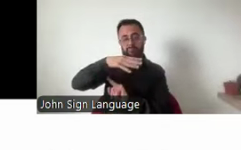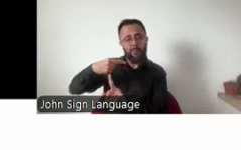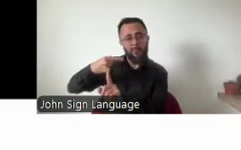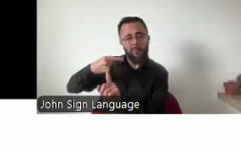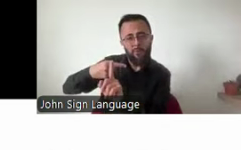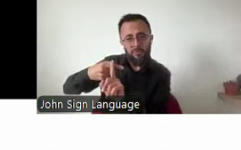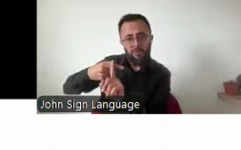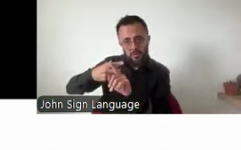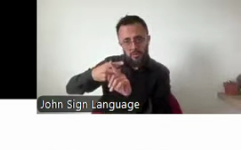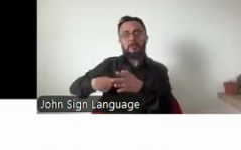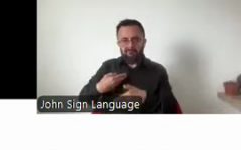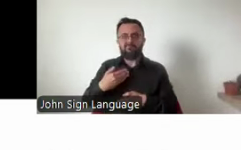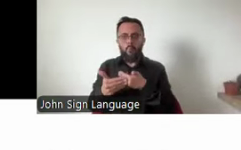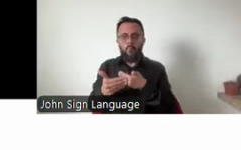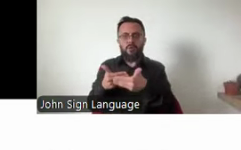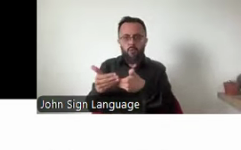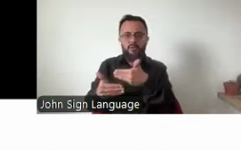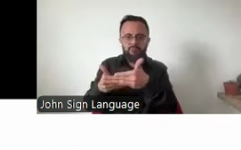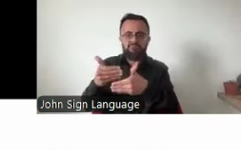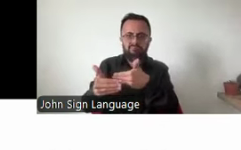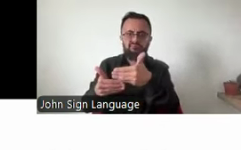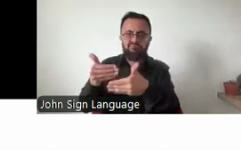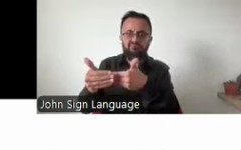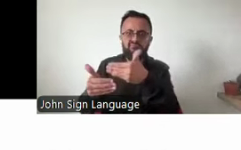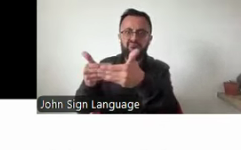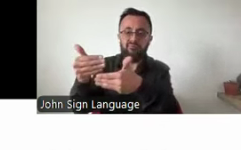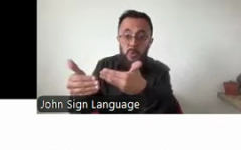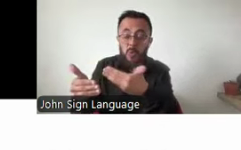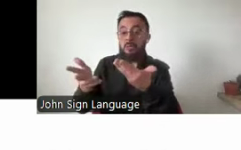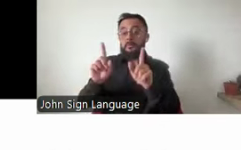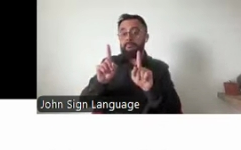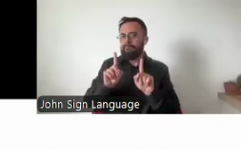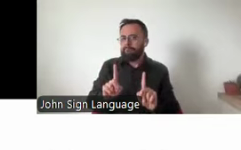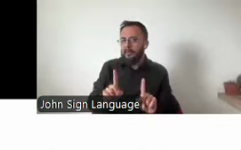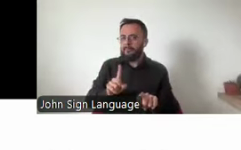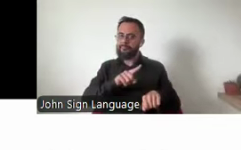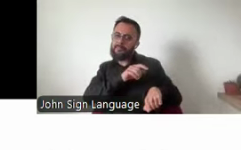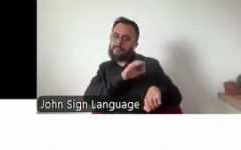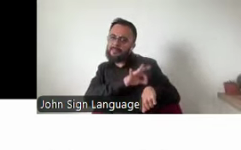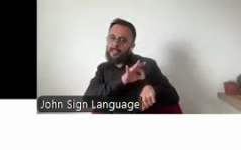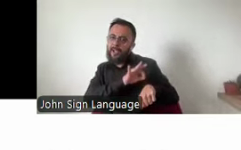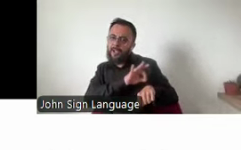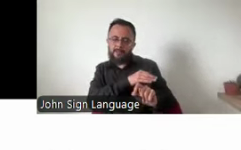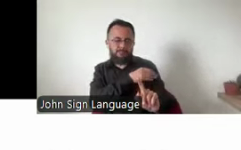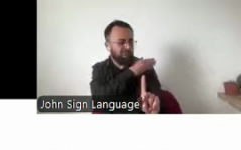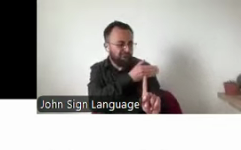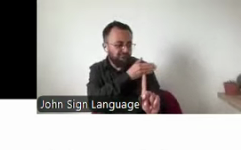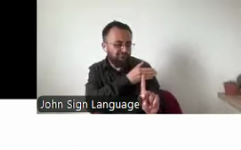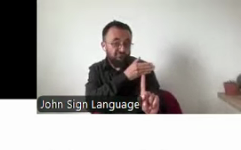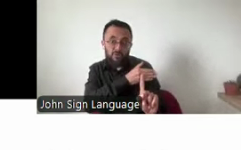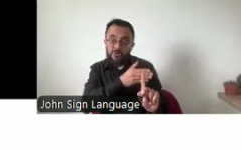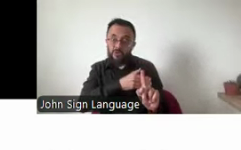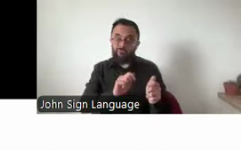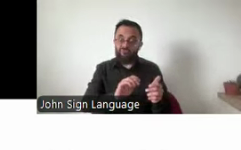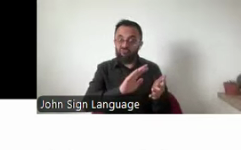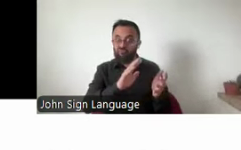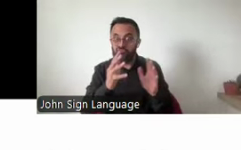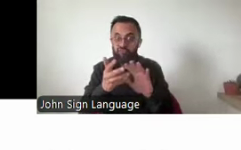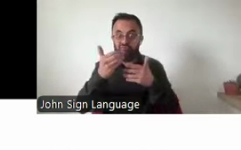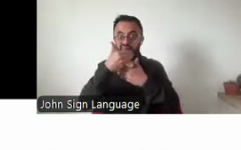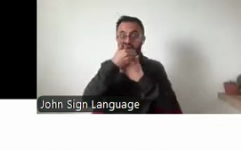concrete improvements. And during the COVID-19 pandemic, we saw a lot of the inequities that happen to persons